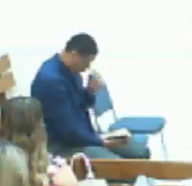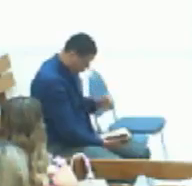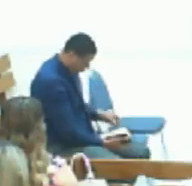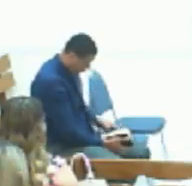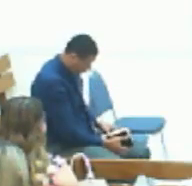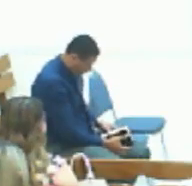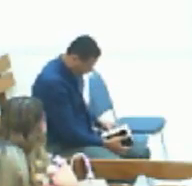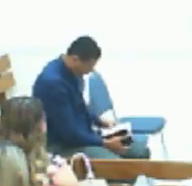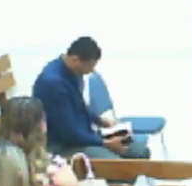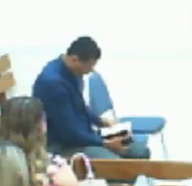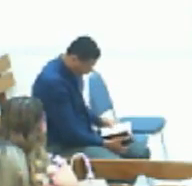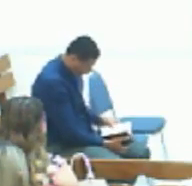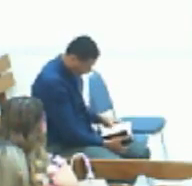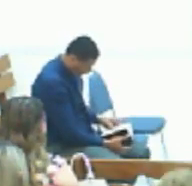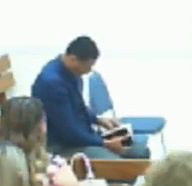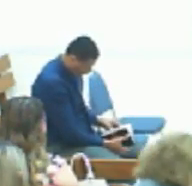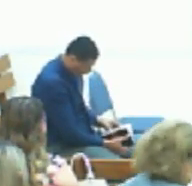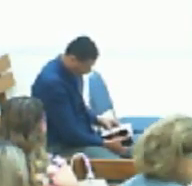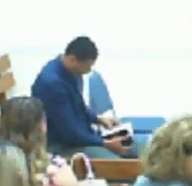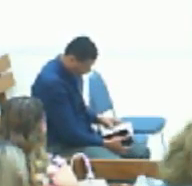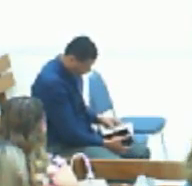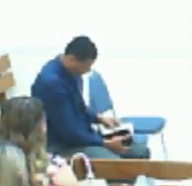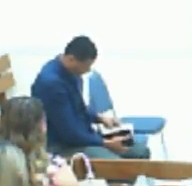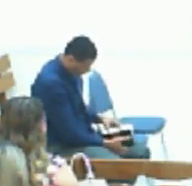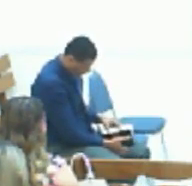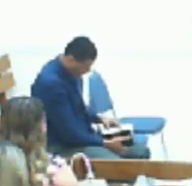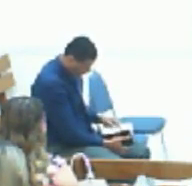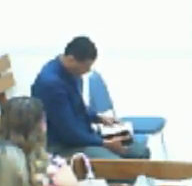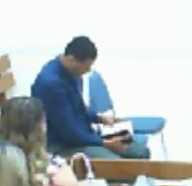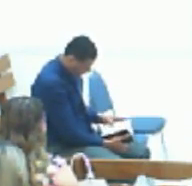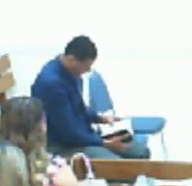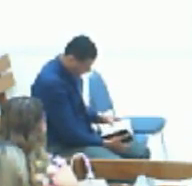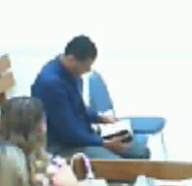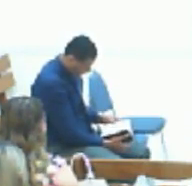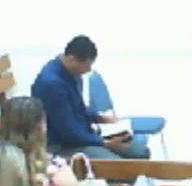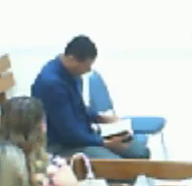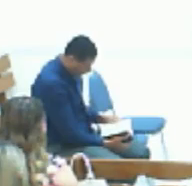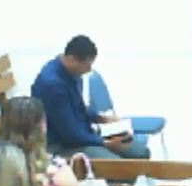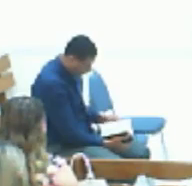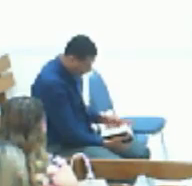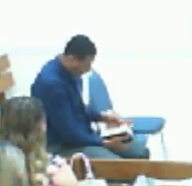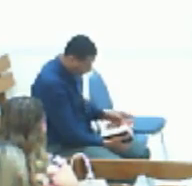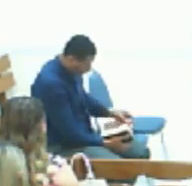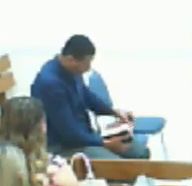into our satellite transmission.